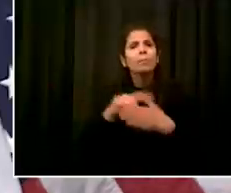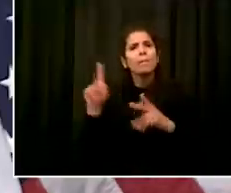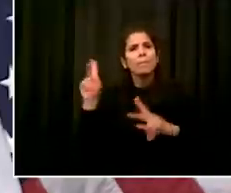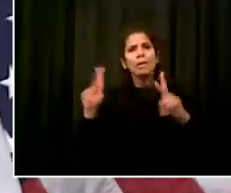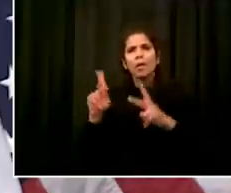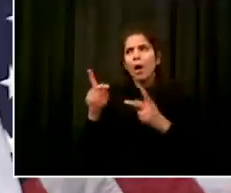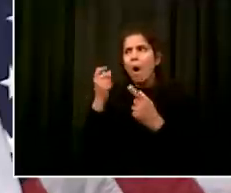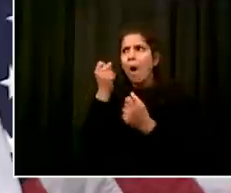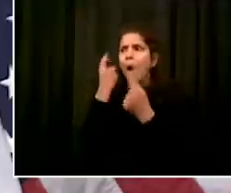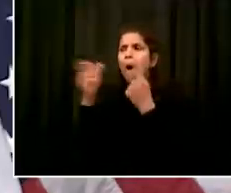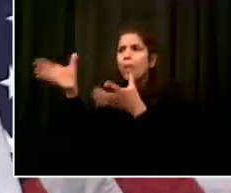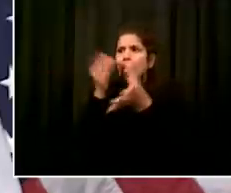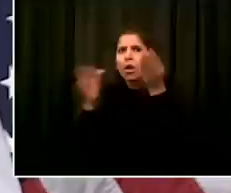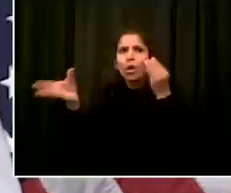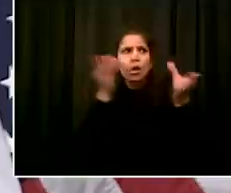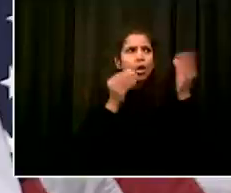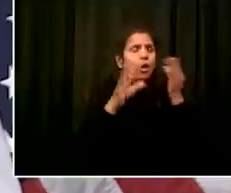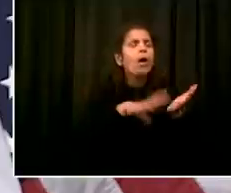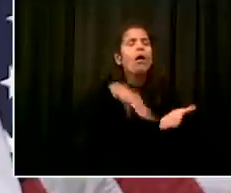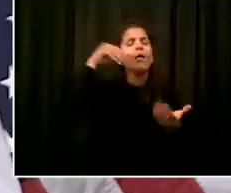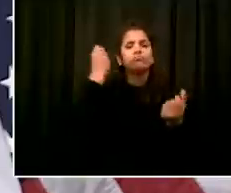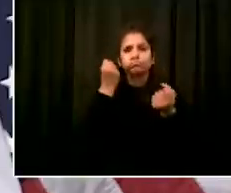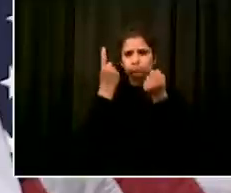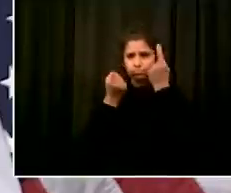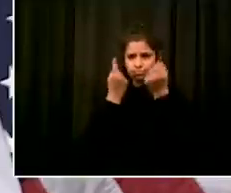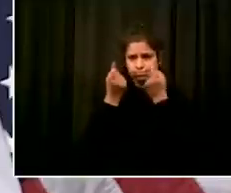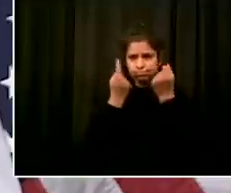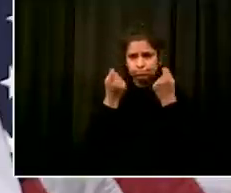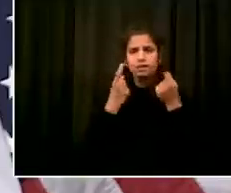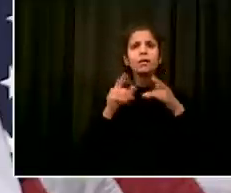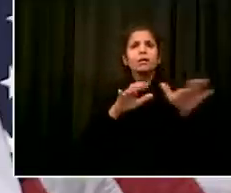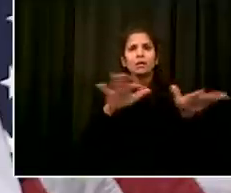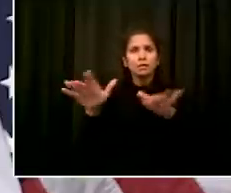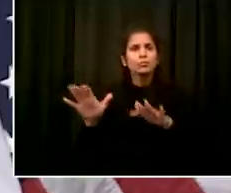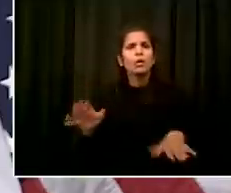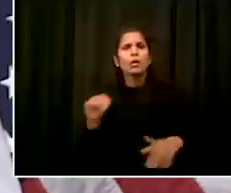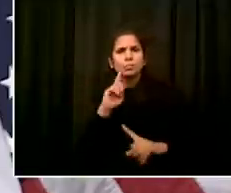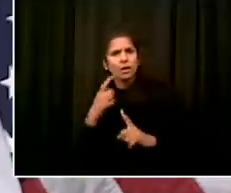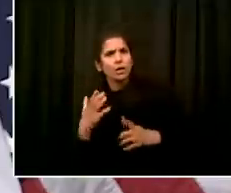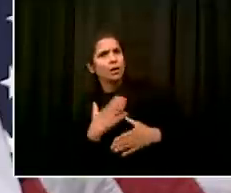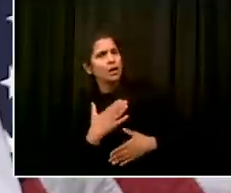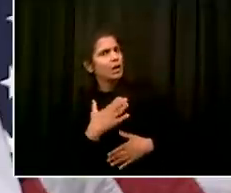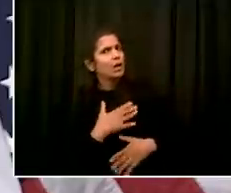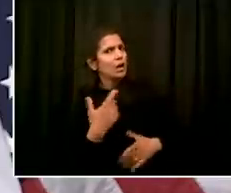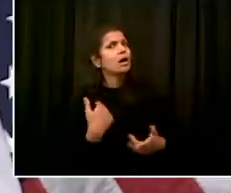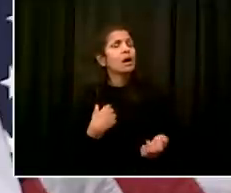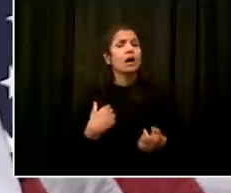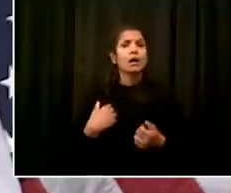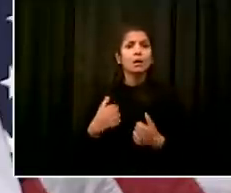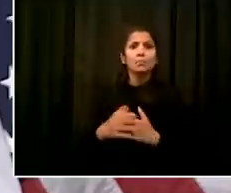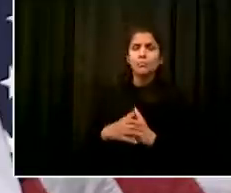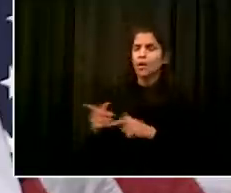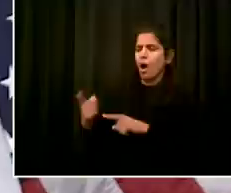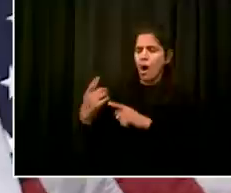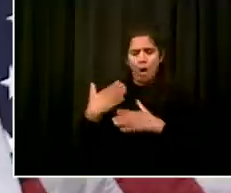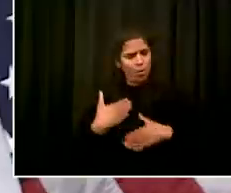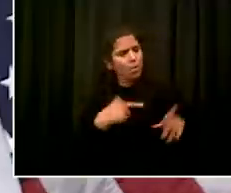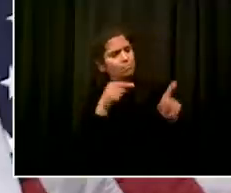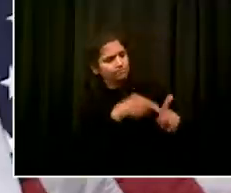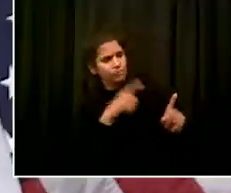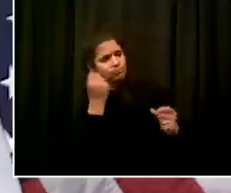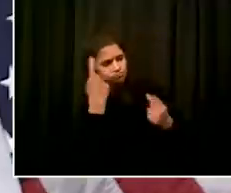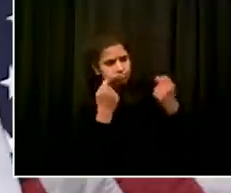there. And so even when they moved around the city in complex ways, everyone worked it out. And there's a famous vignette where there's a